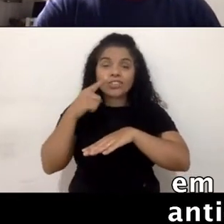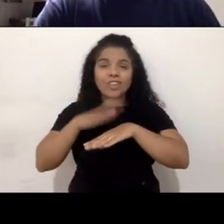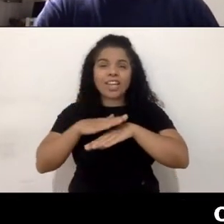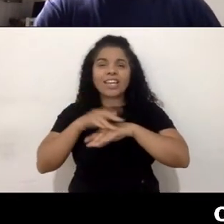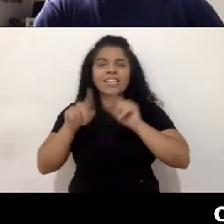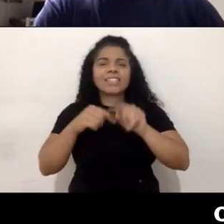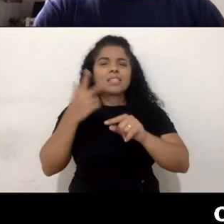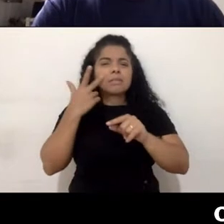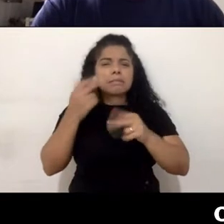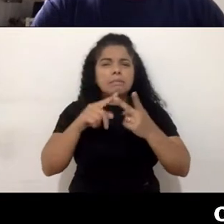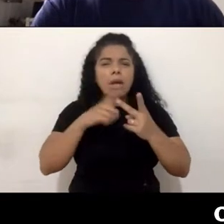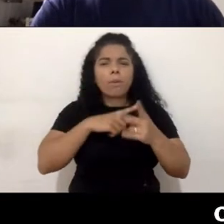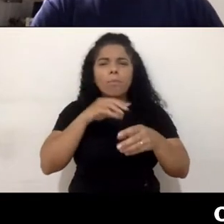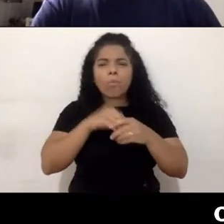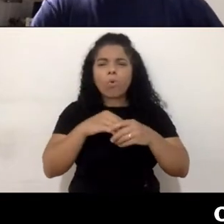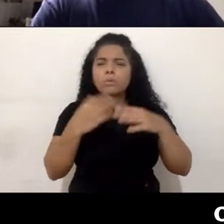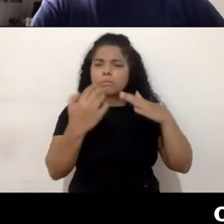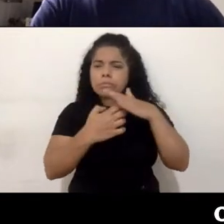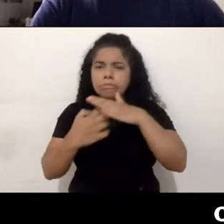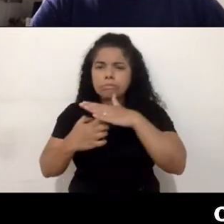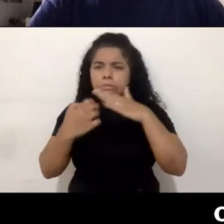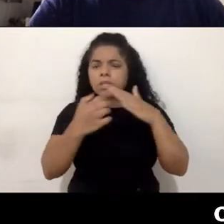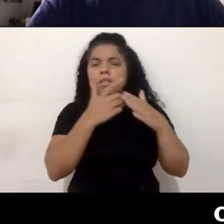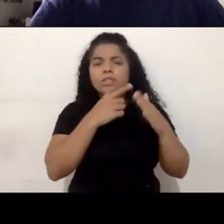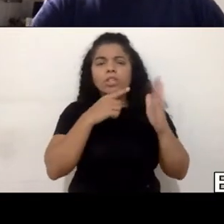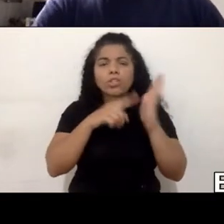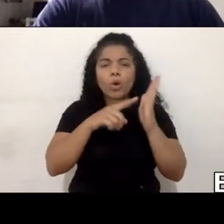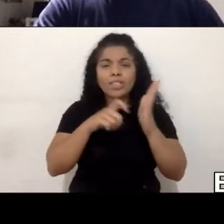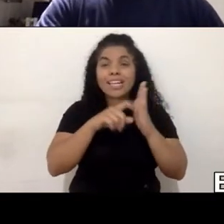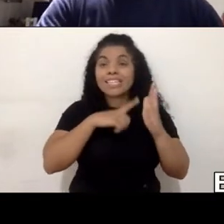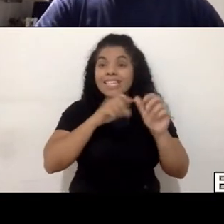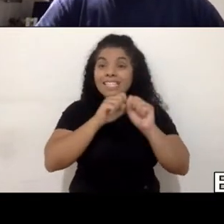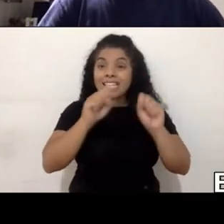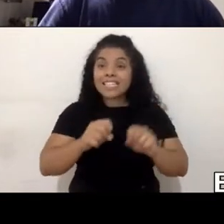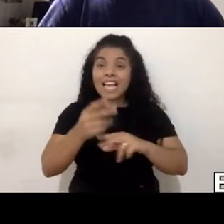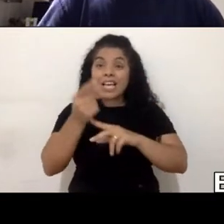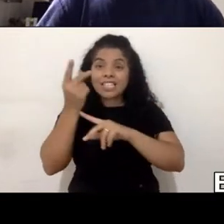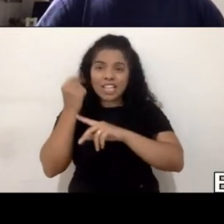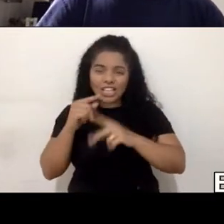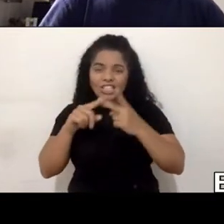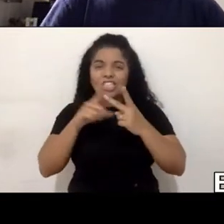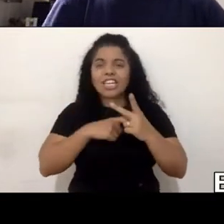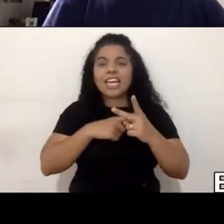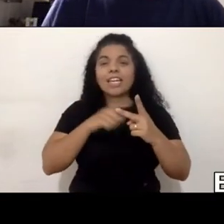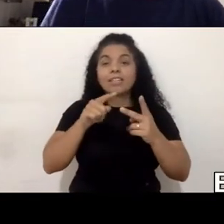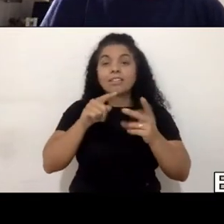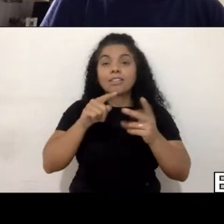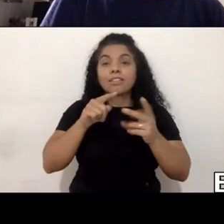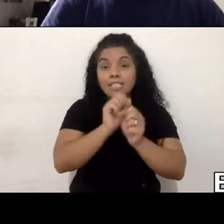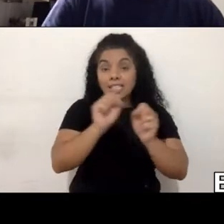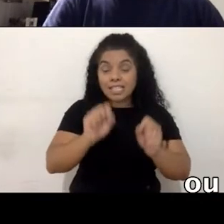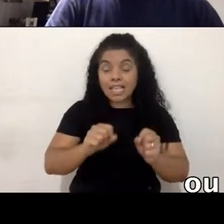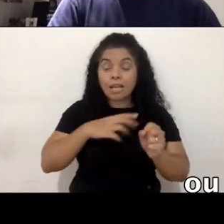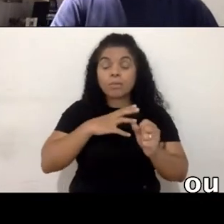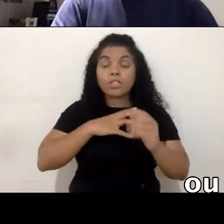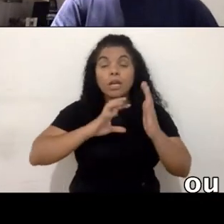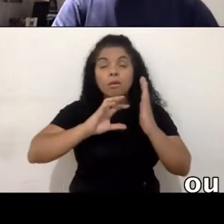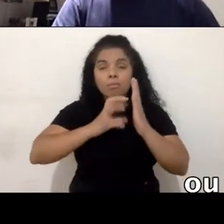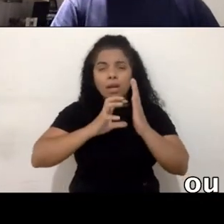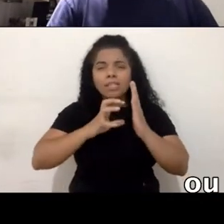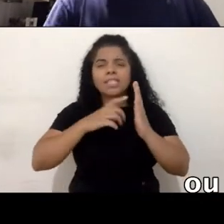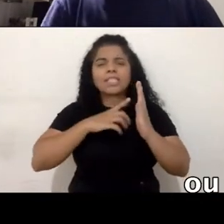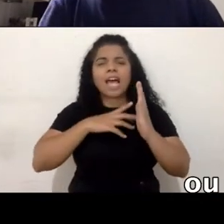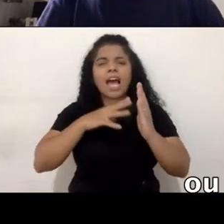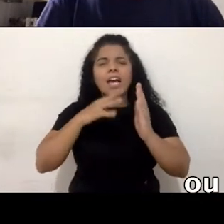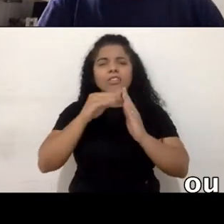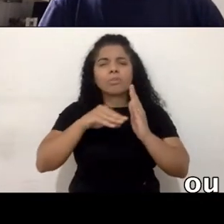systems or databases or messaging systems, and we're constantly worrying about, well, is it going to go out of support? Is the vendor of that software